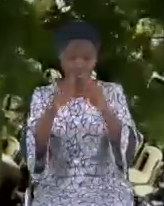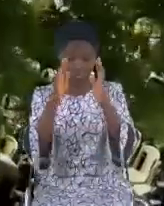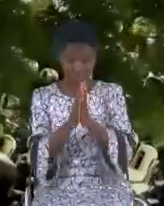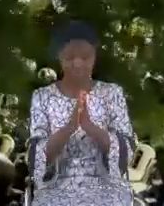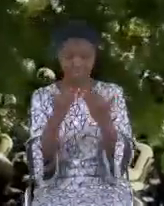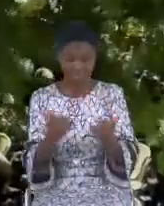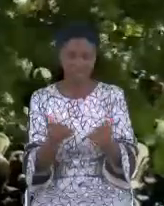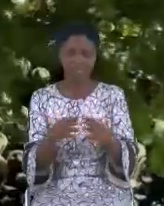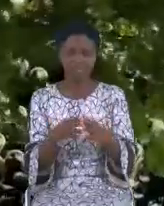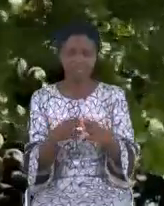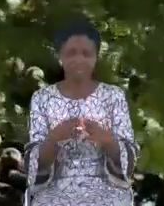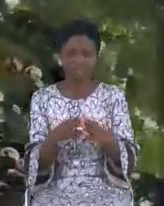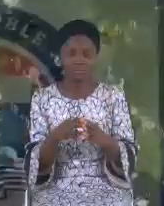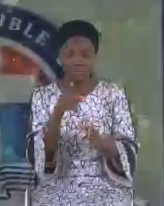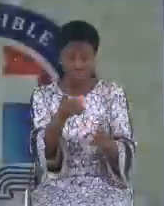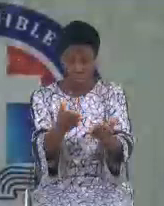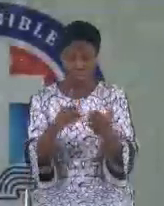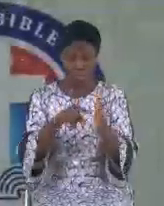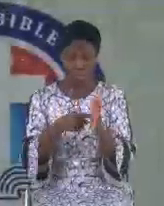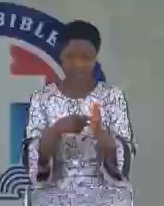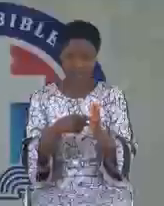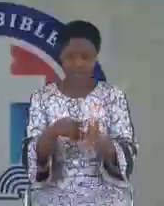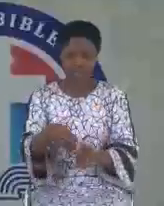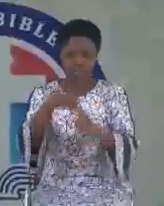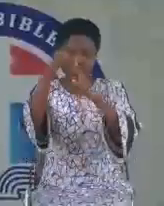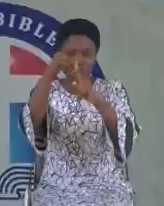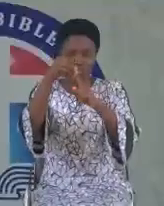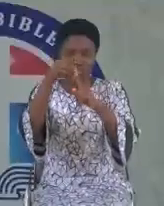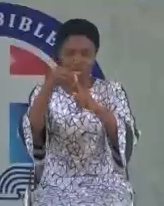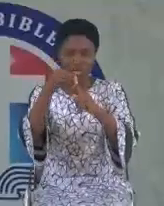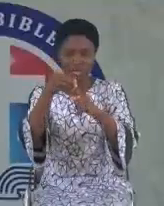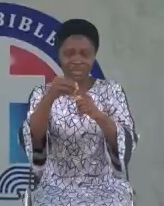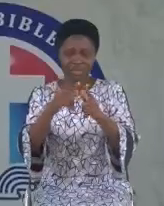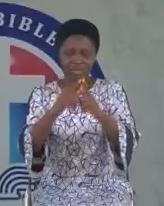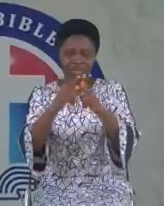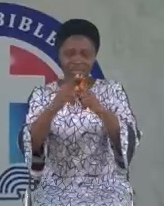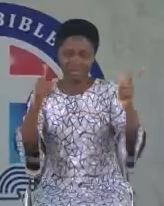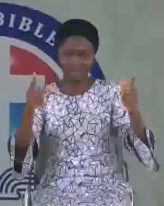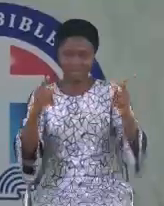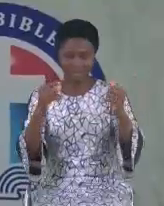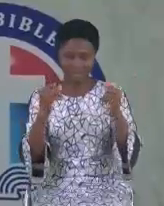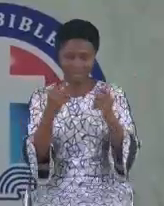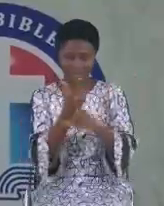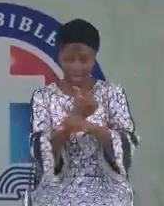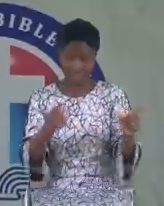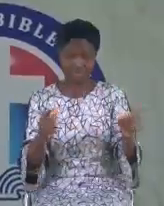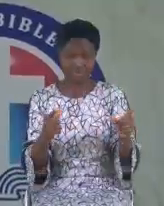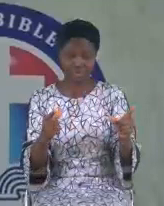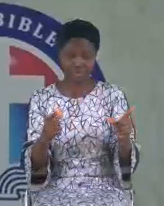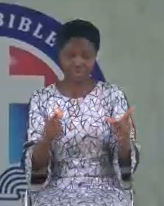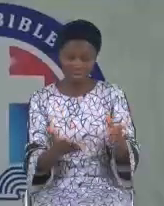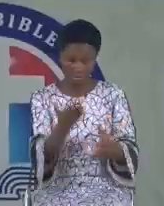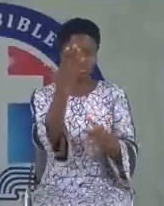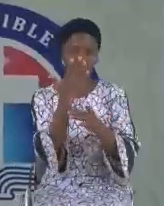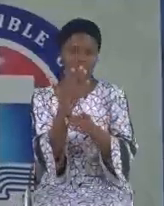supernatural liberation tonight. Wherever you are, you raise up your hand. The Lord is there now. Call upon